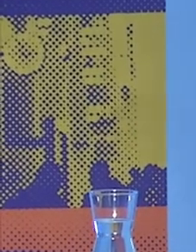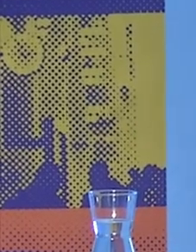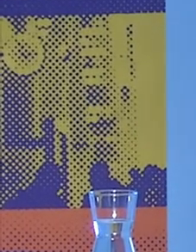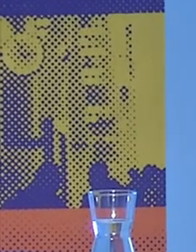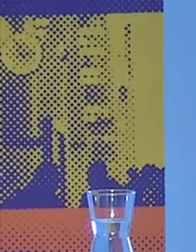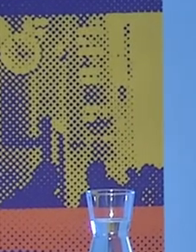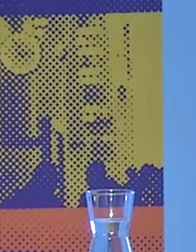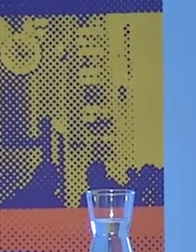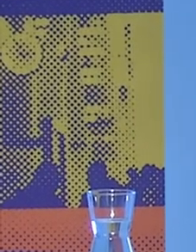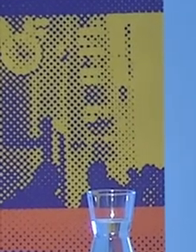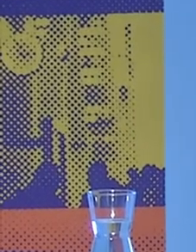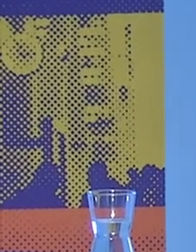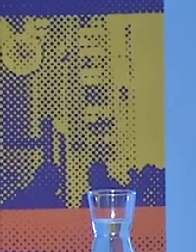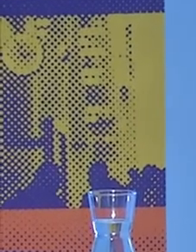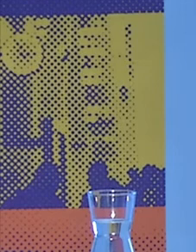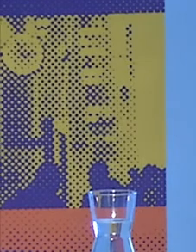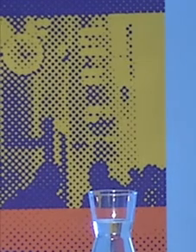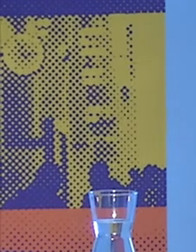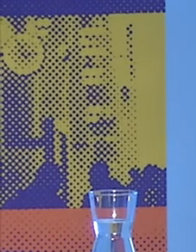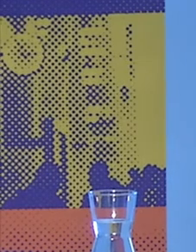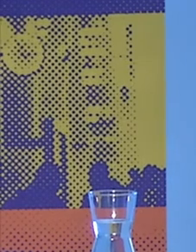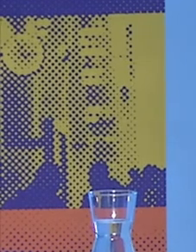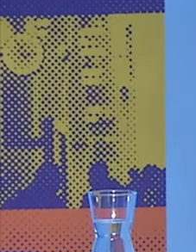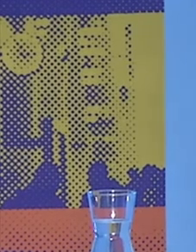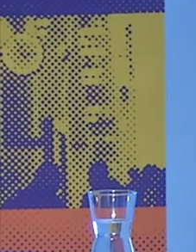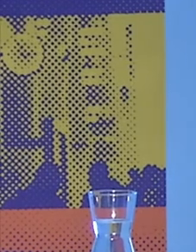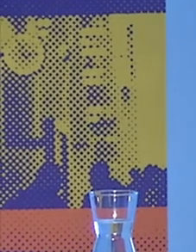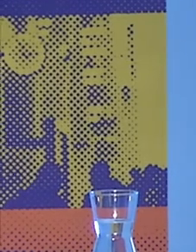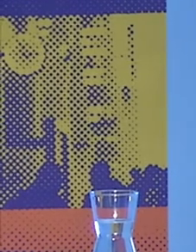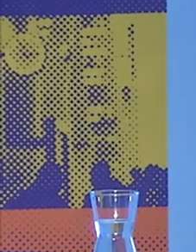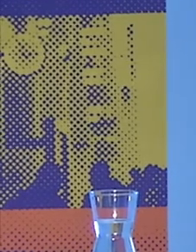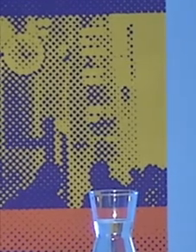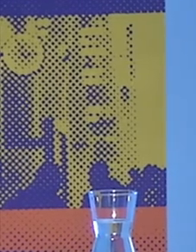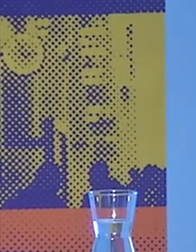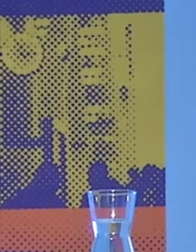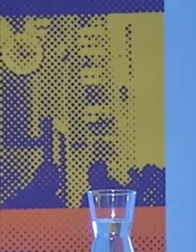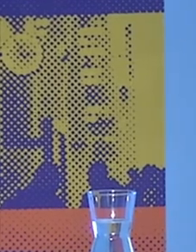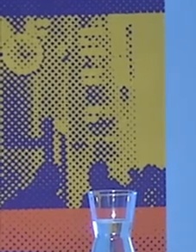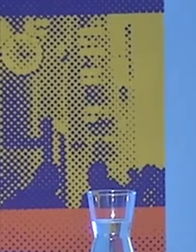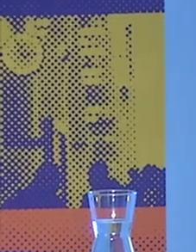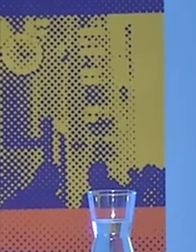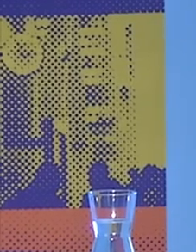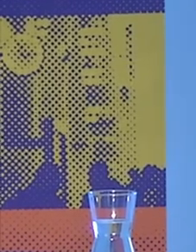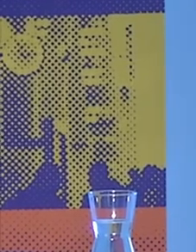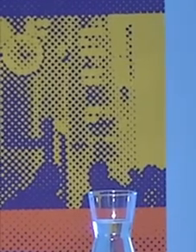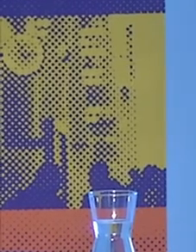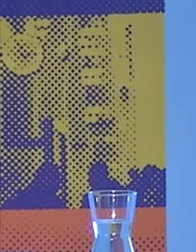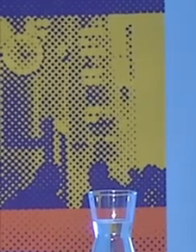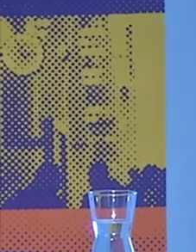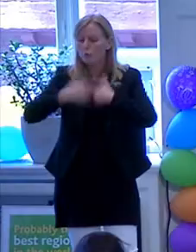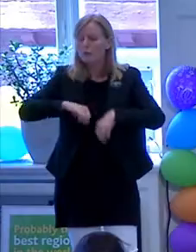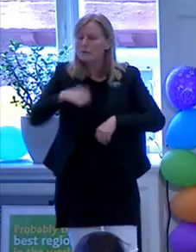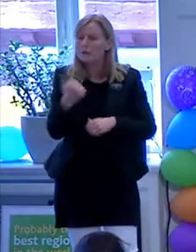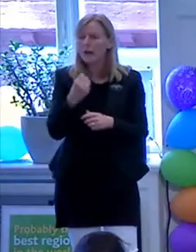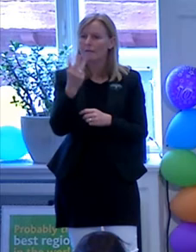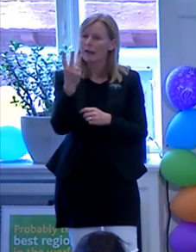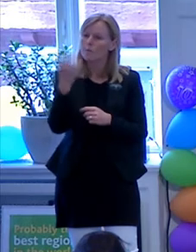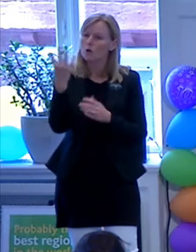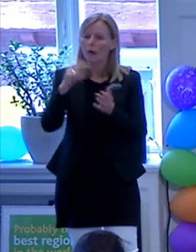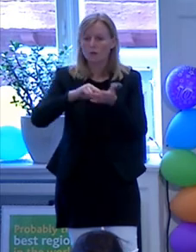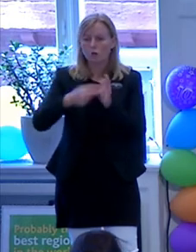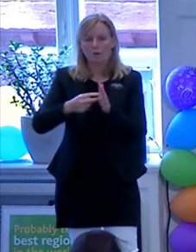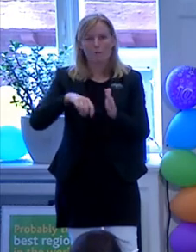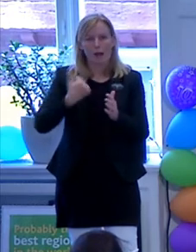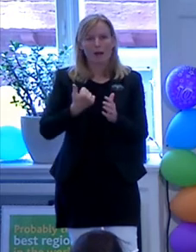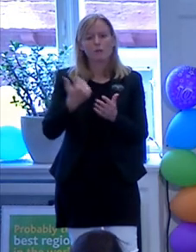When we said you can use anything, people are choosing to come down to three or four systems that are known to work. And so the